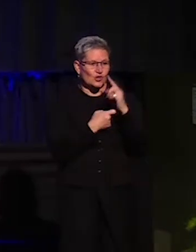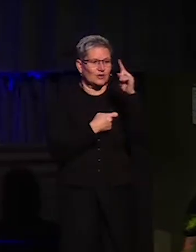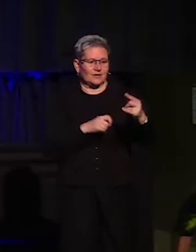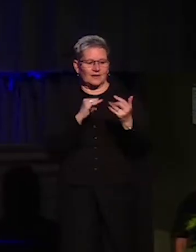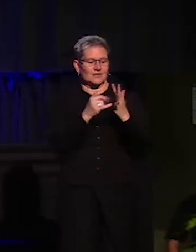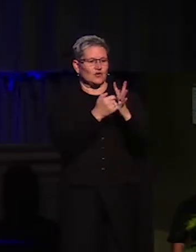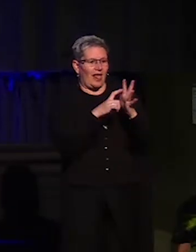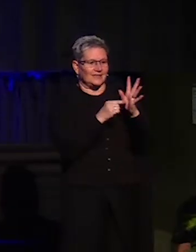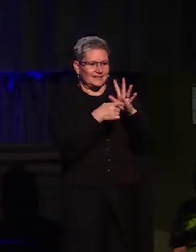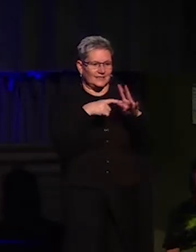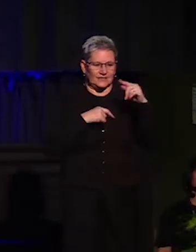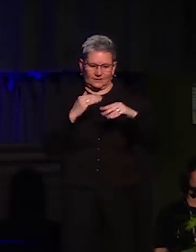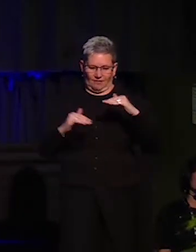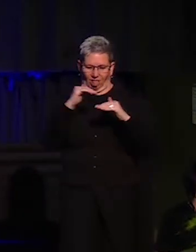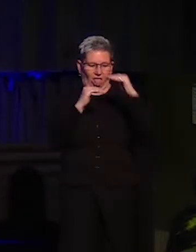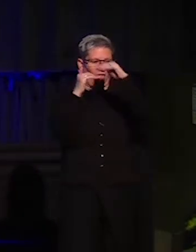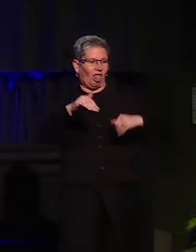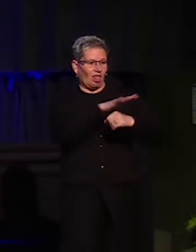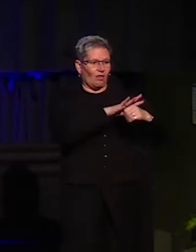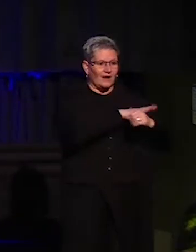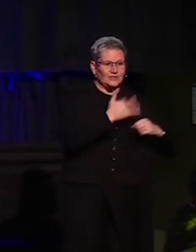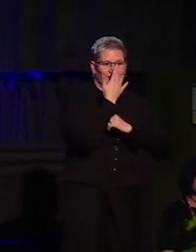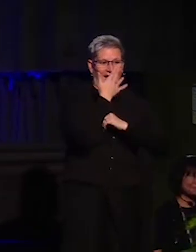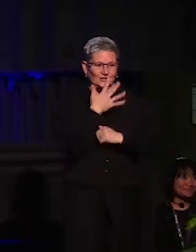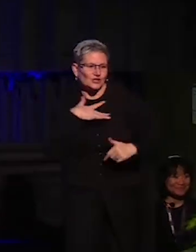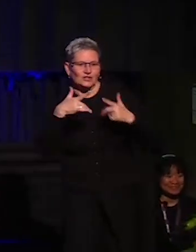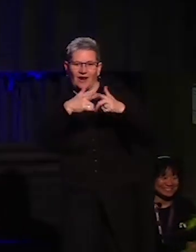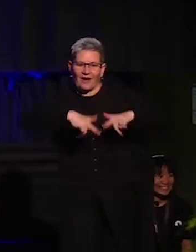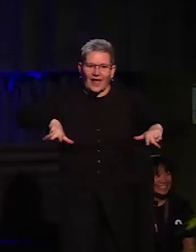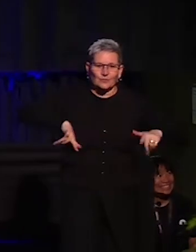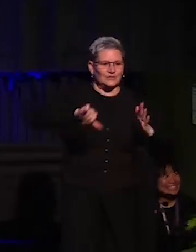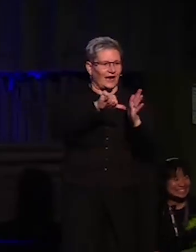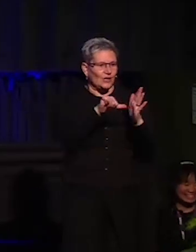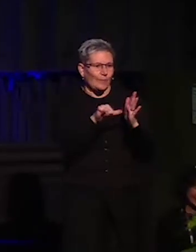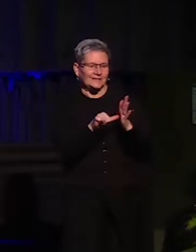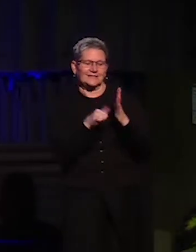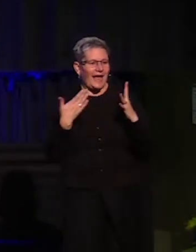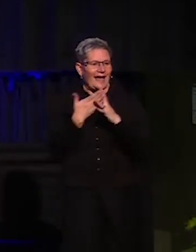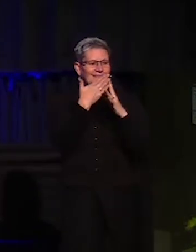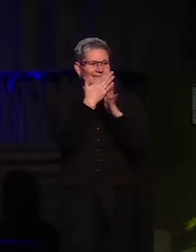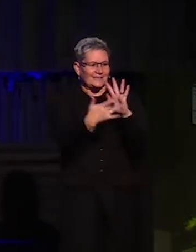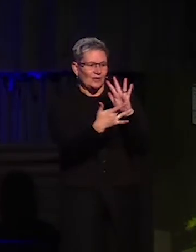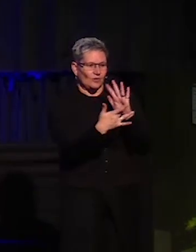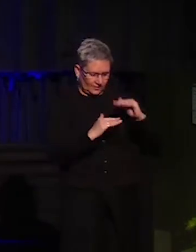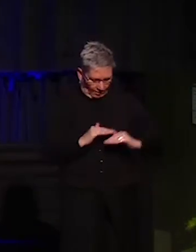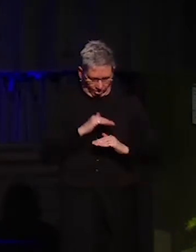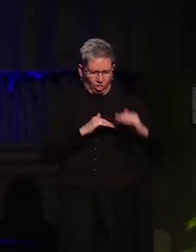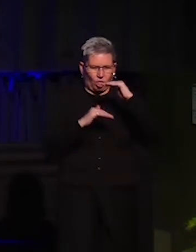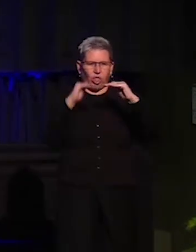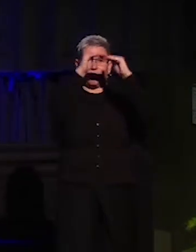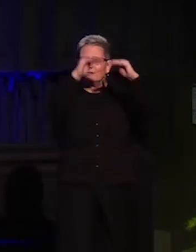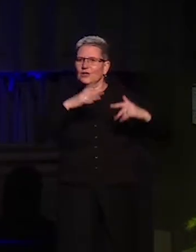sexuality, location, age, language, economics, access to technology. I have broken my